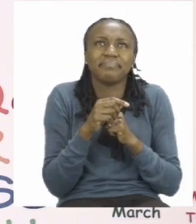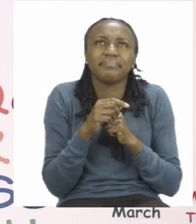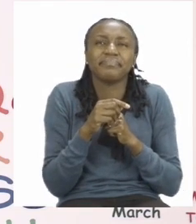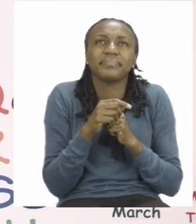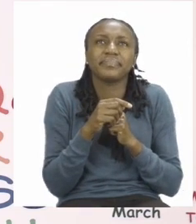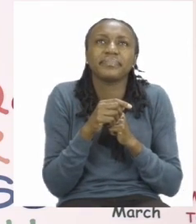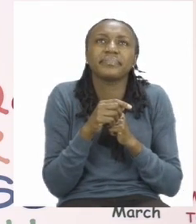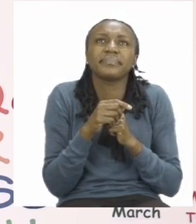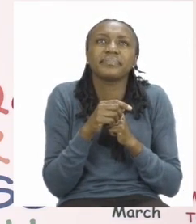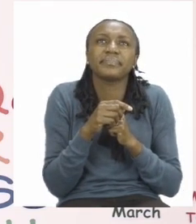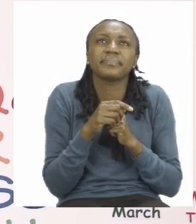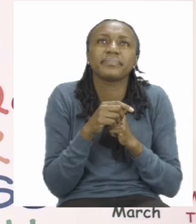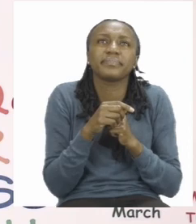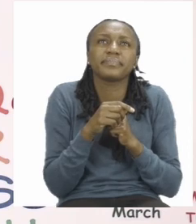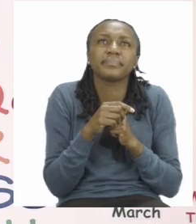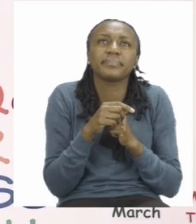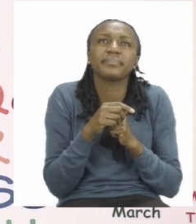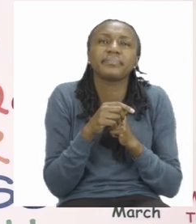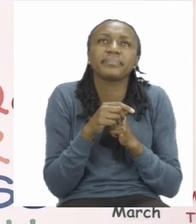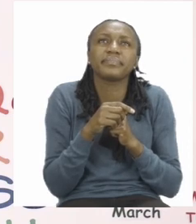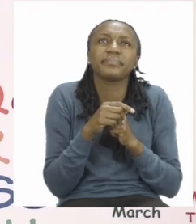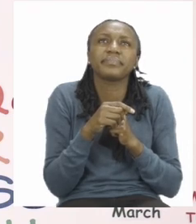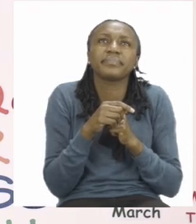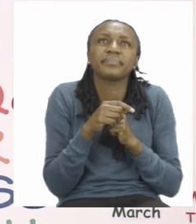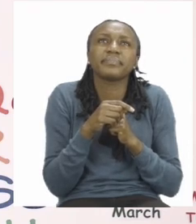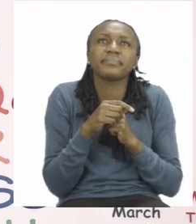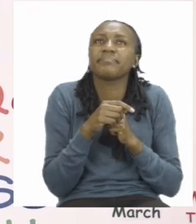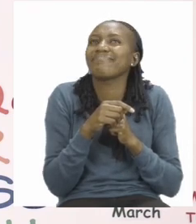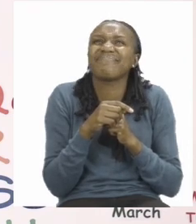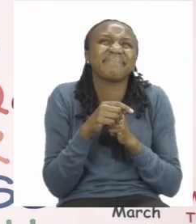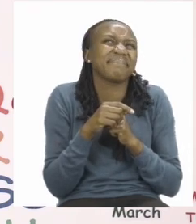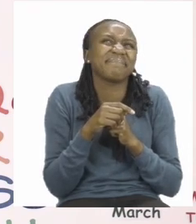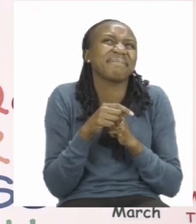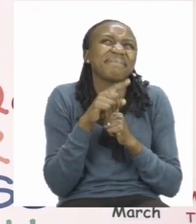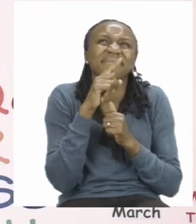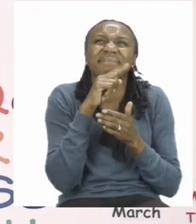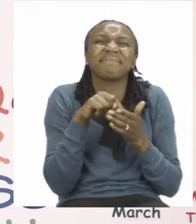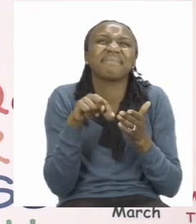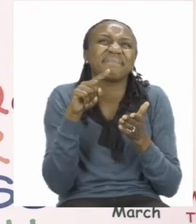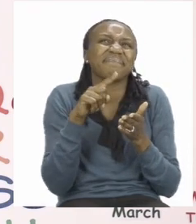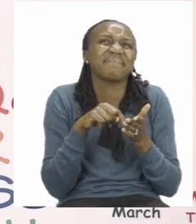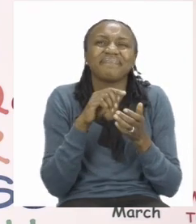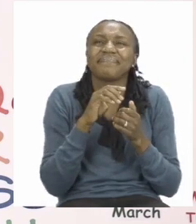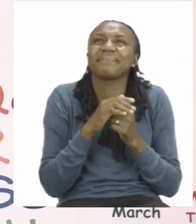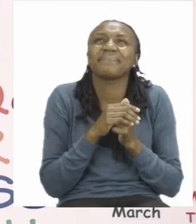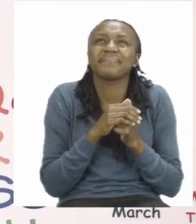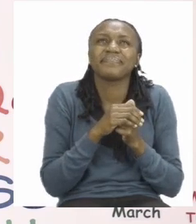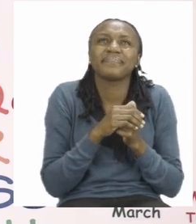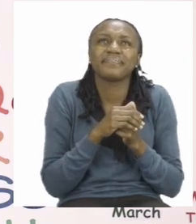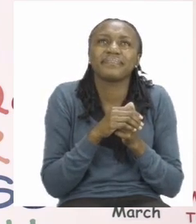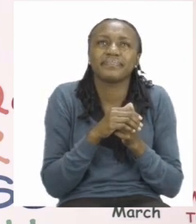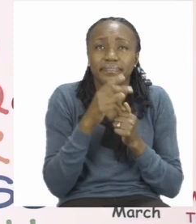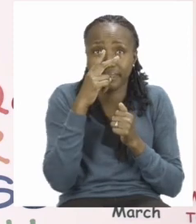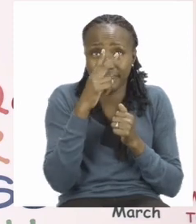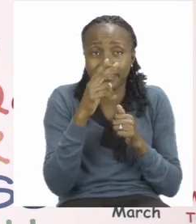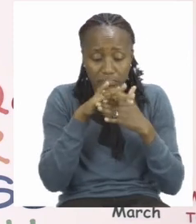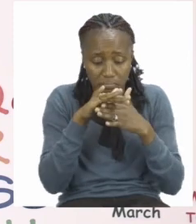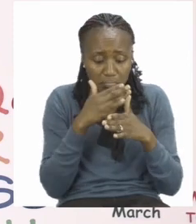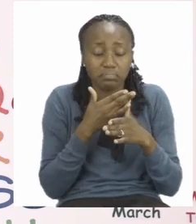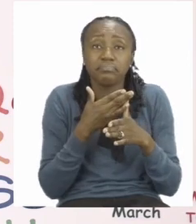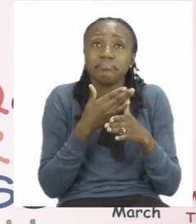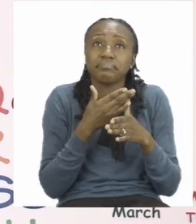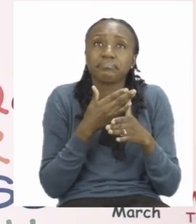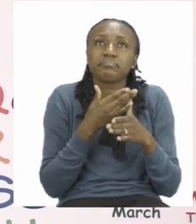or of the rain. No, that doesn't sound correct. So let's try the last one.